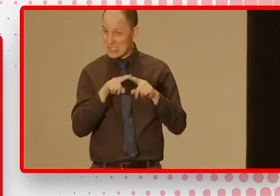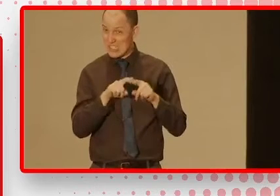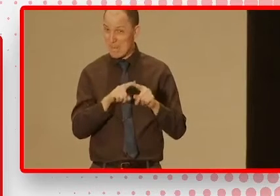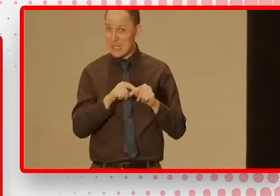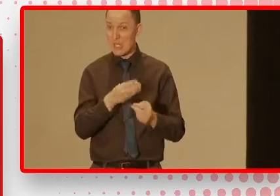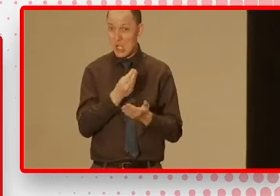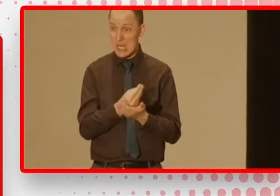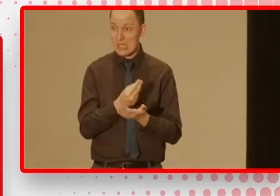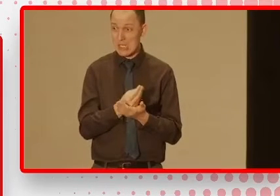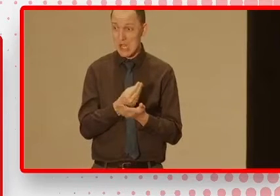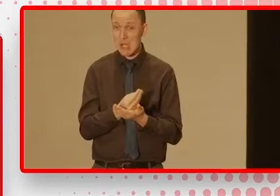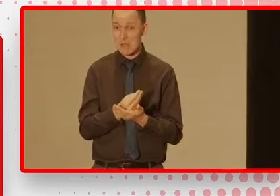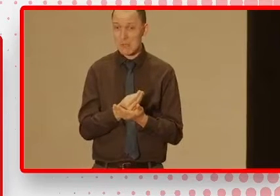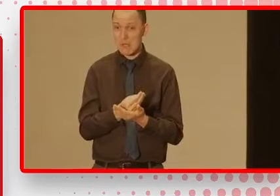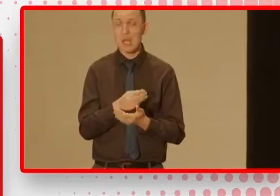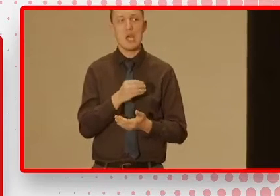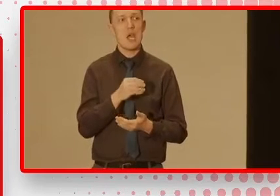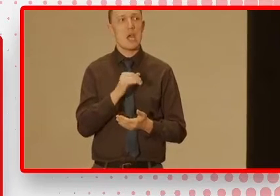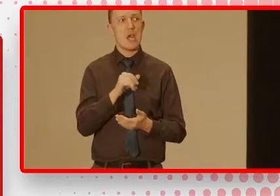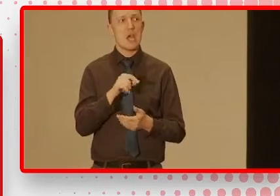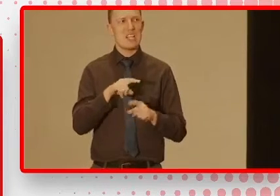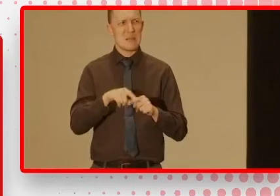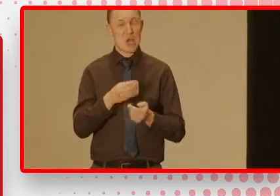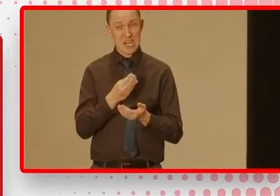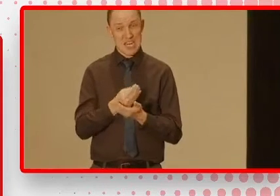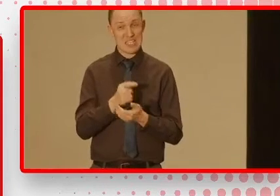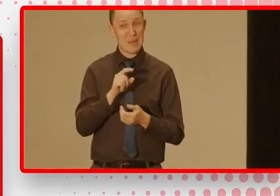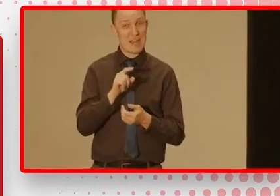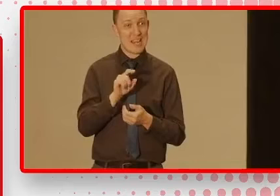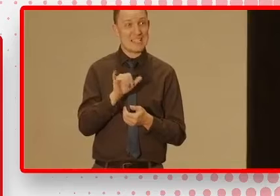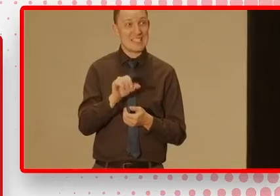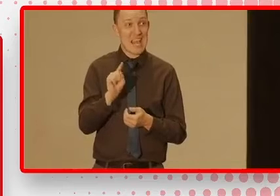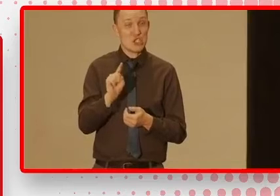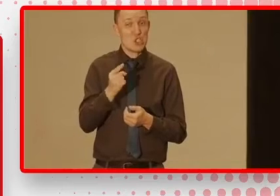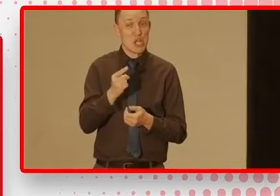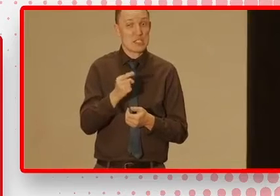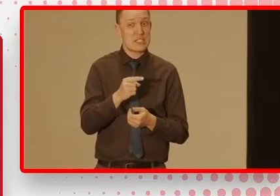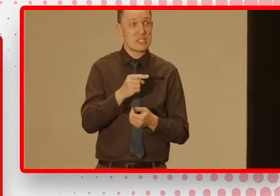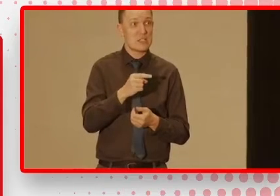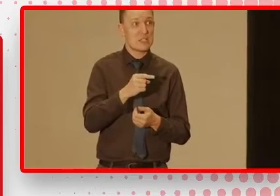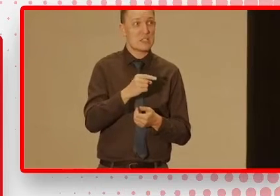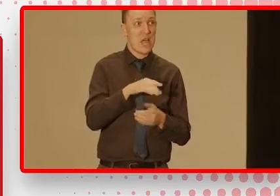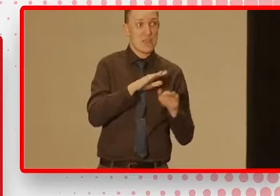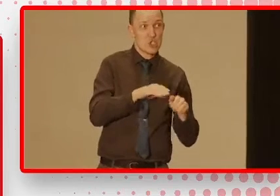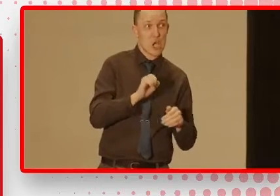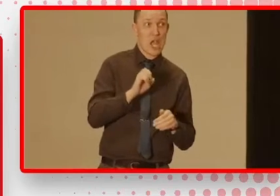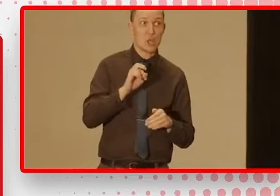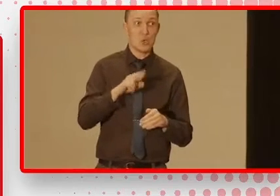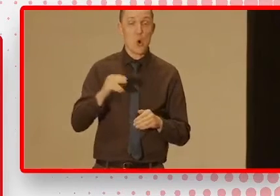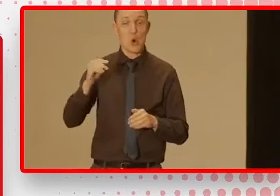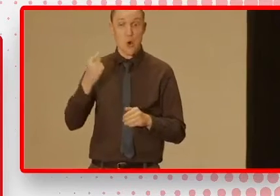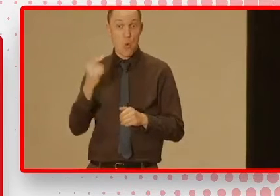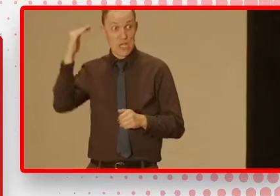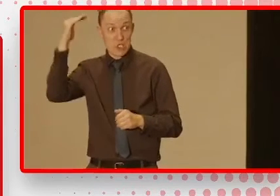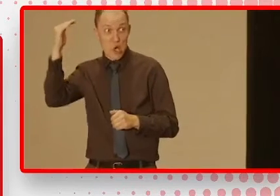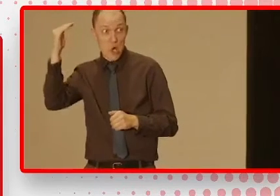the income based on just the child or the adult, or is it based on the family? Because like, for example, my